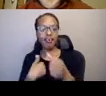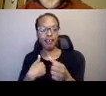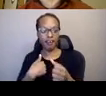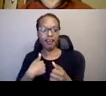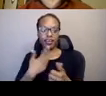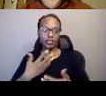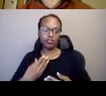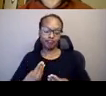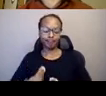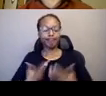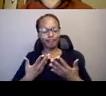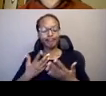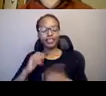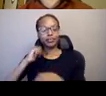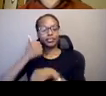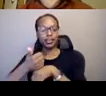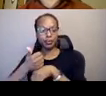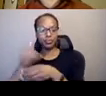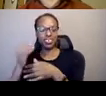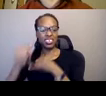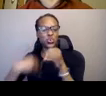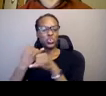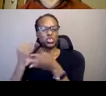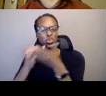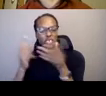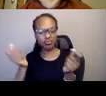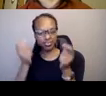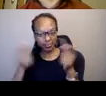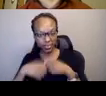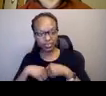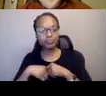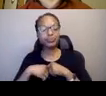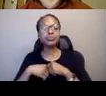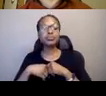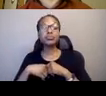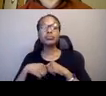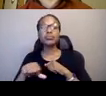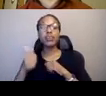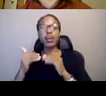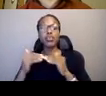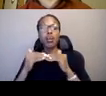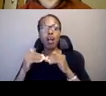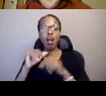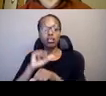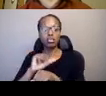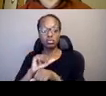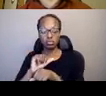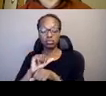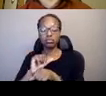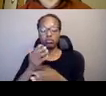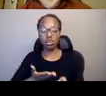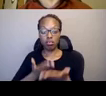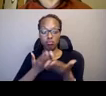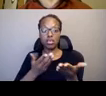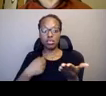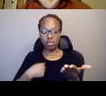today. And after that, from the recommendation of my colleagues, I was able to have the privilege